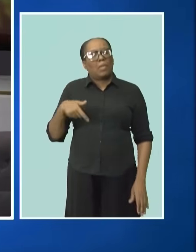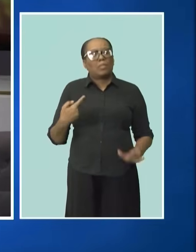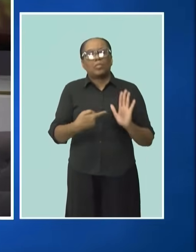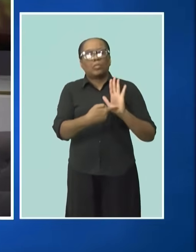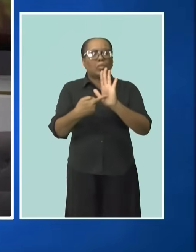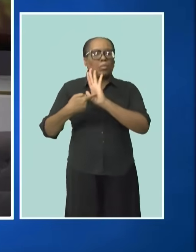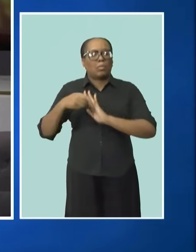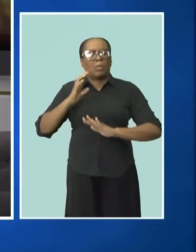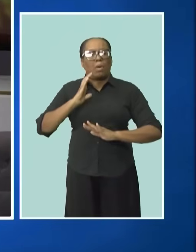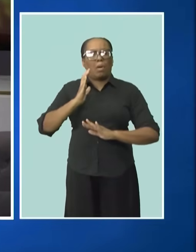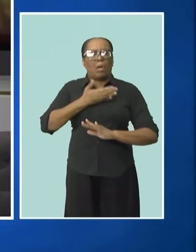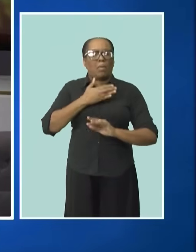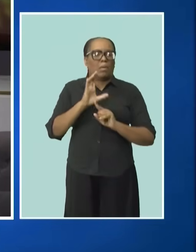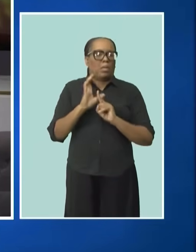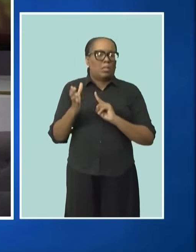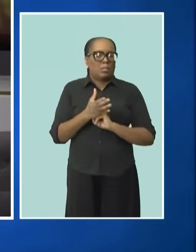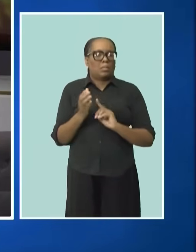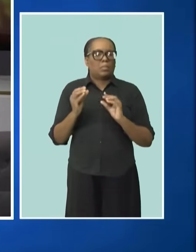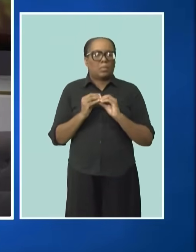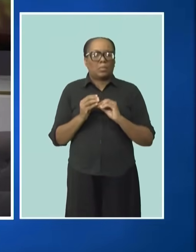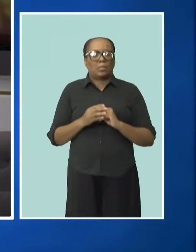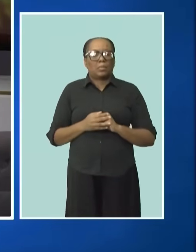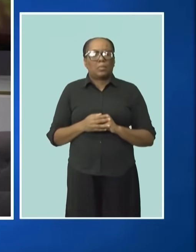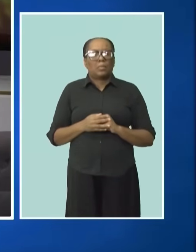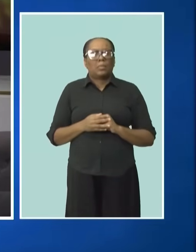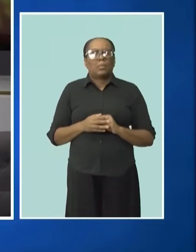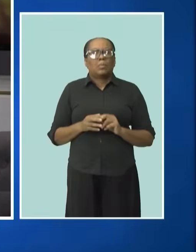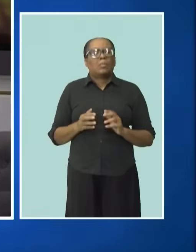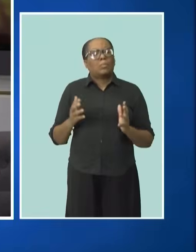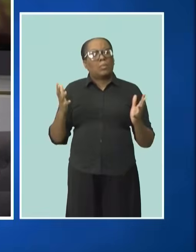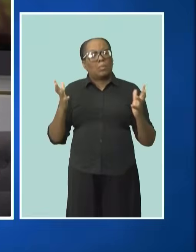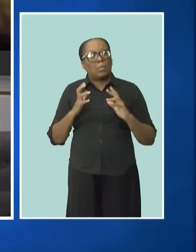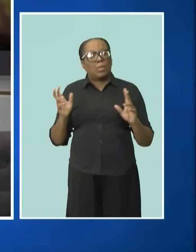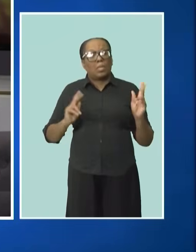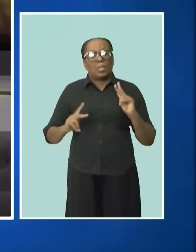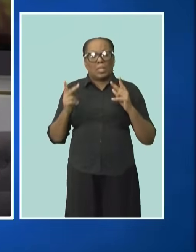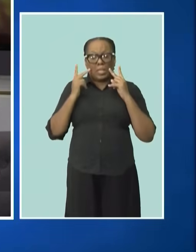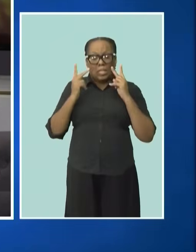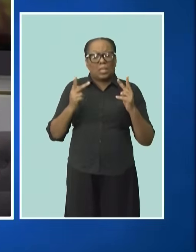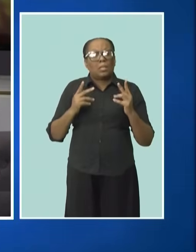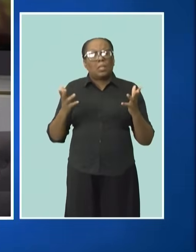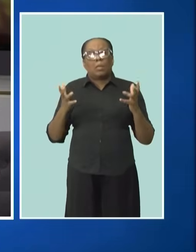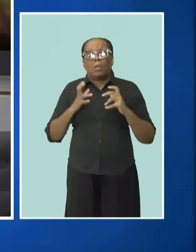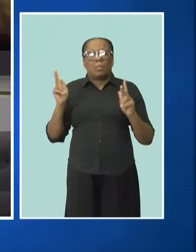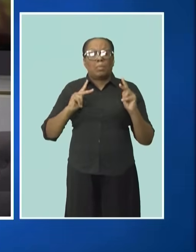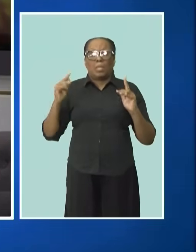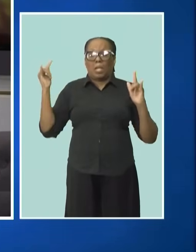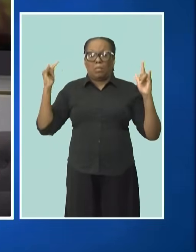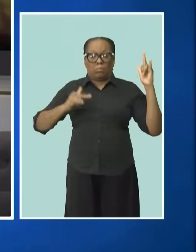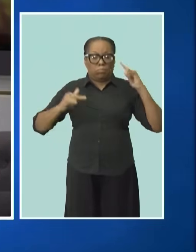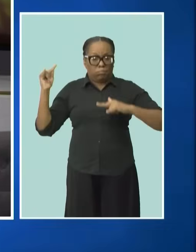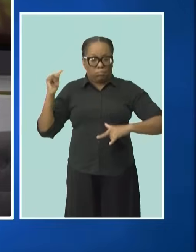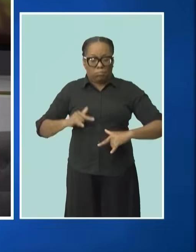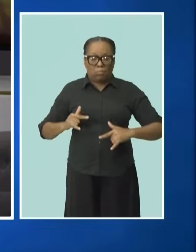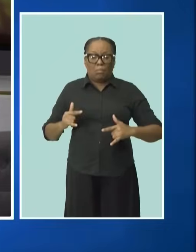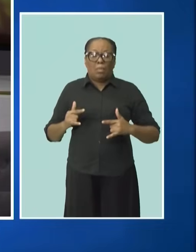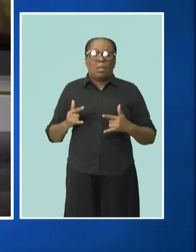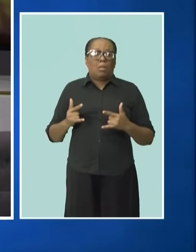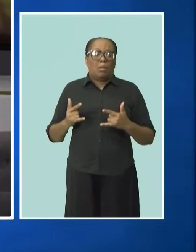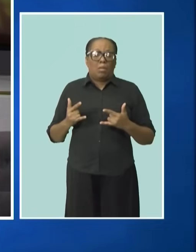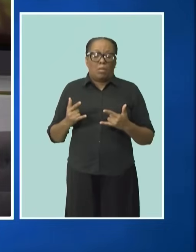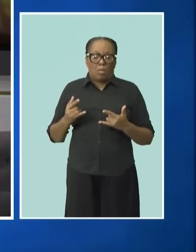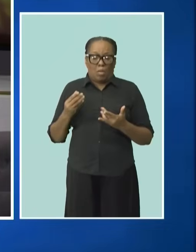so people can come in, and we need that revenue from people coming in so we can build the country up to a place